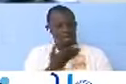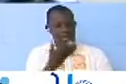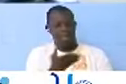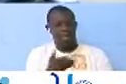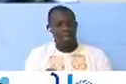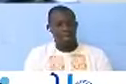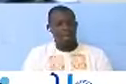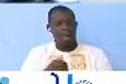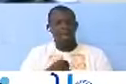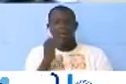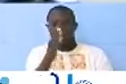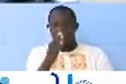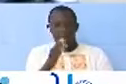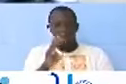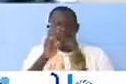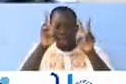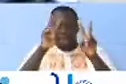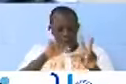I said, yeah, Jamie's